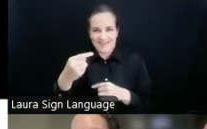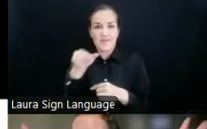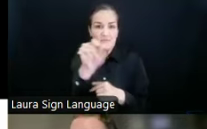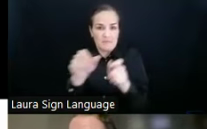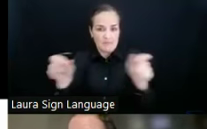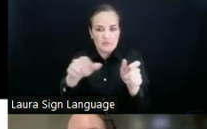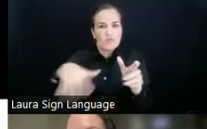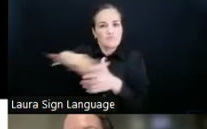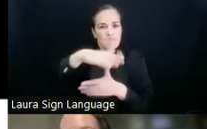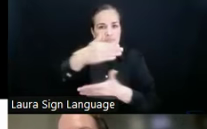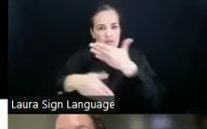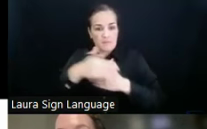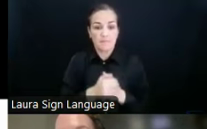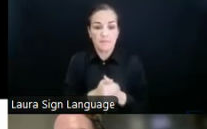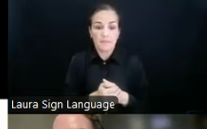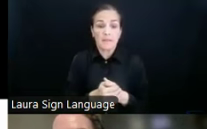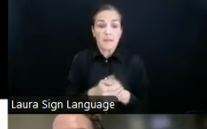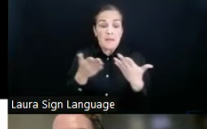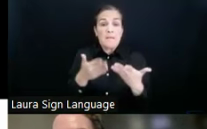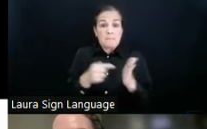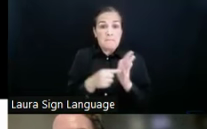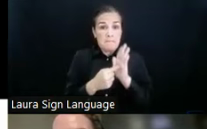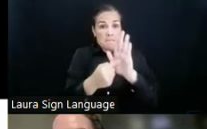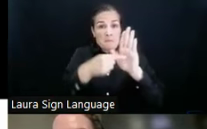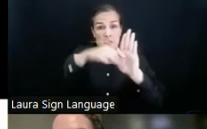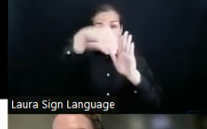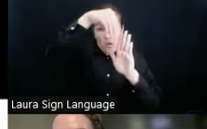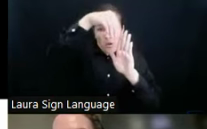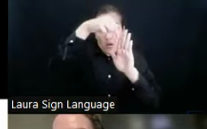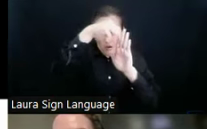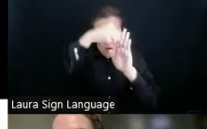Before I dive into the actual content,